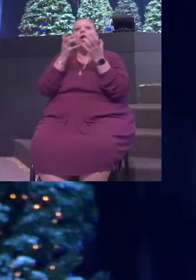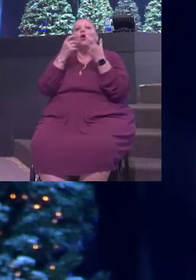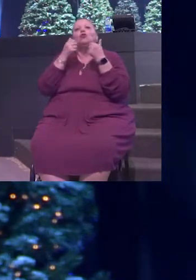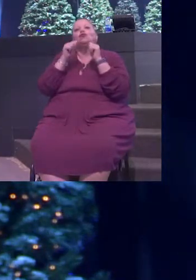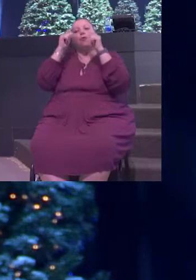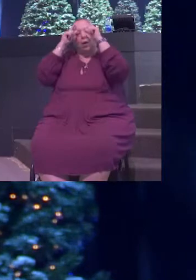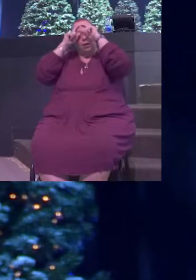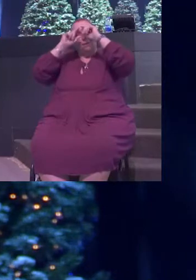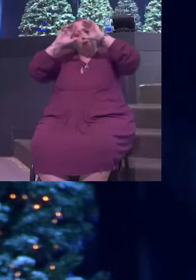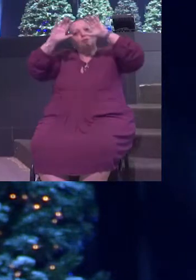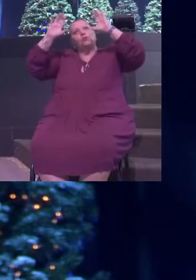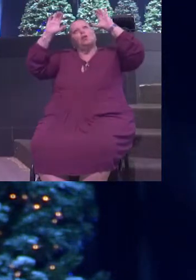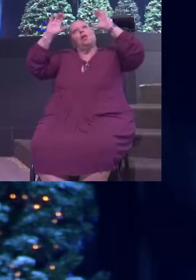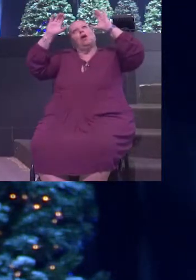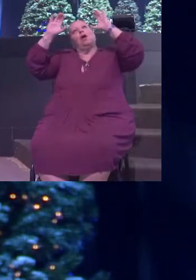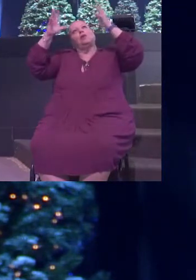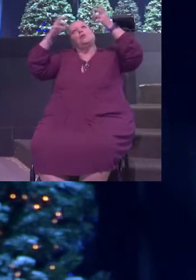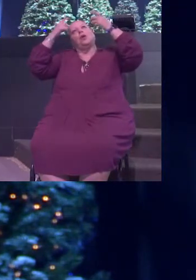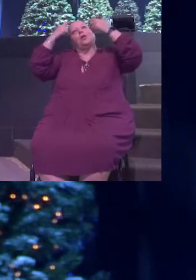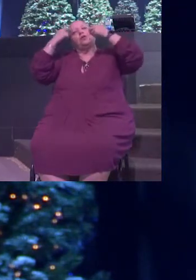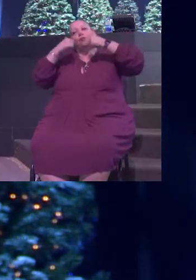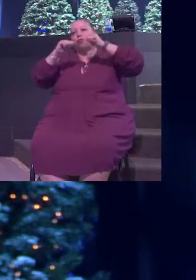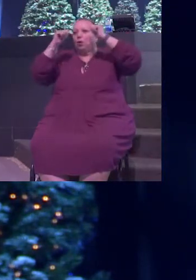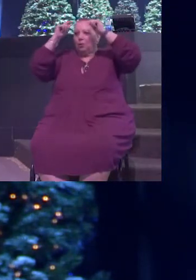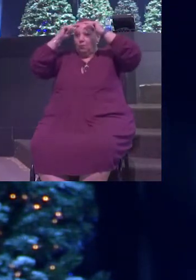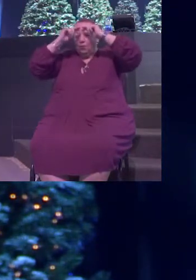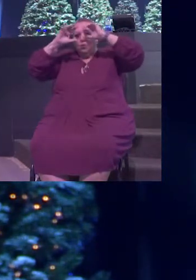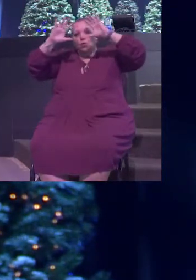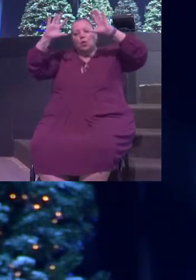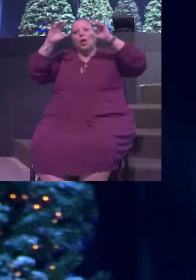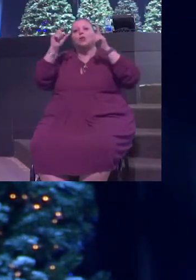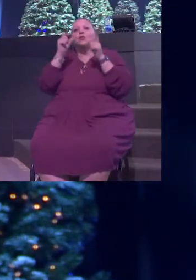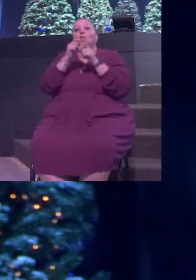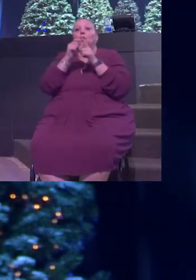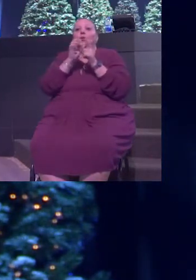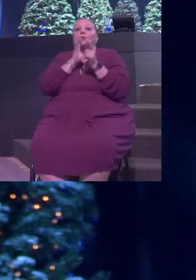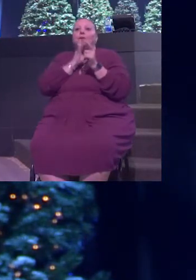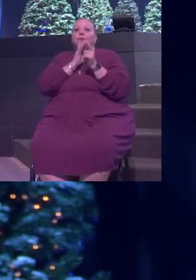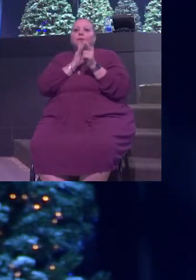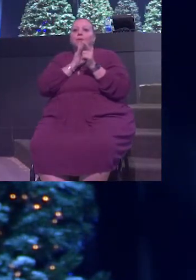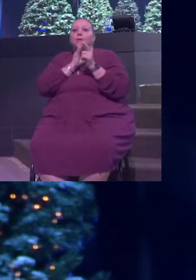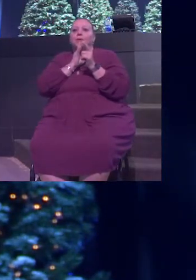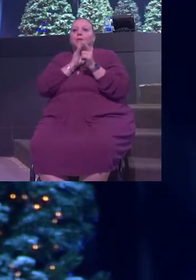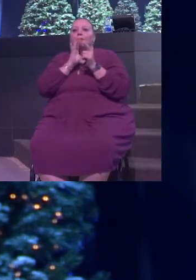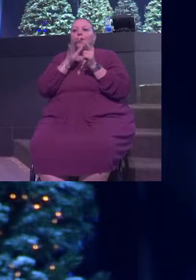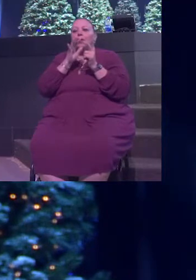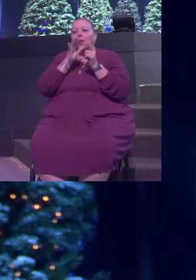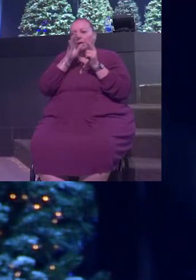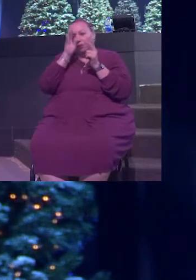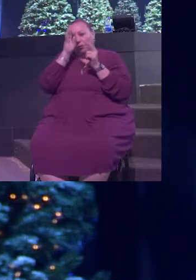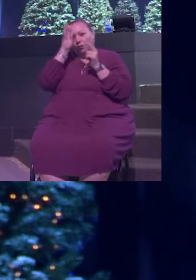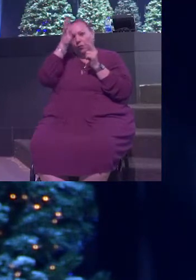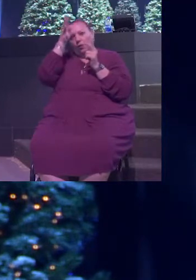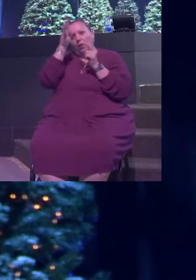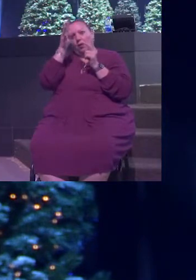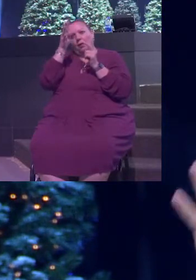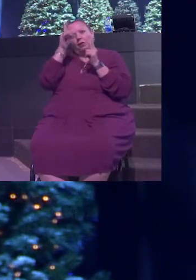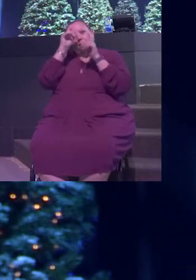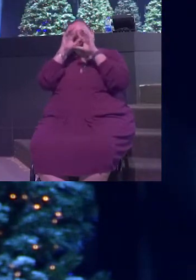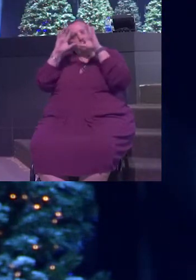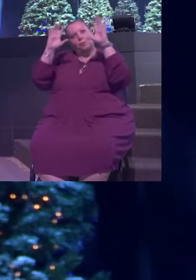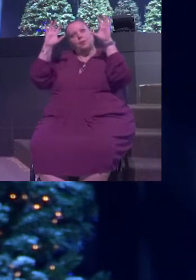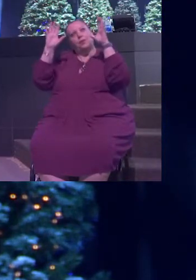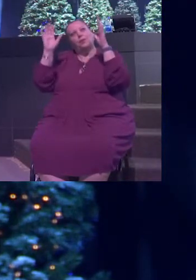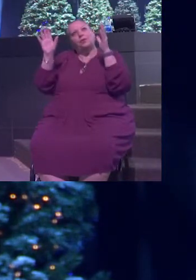try to visualize. I want you to try to visualize the words that I speak and just kind of create this scene,